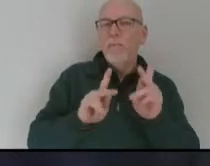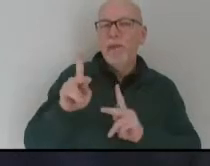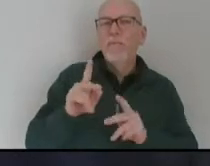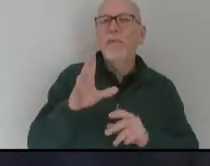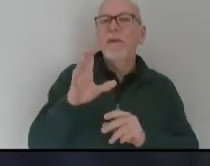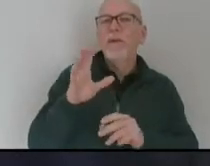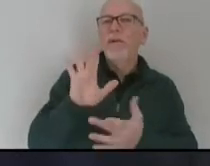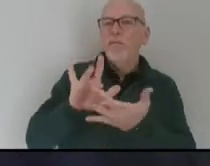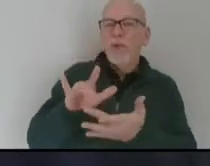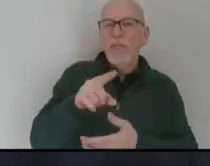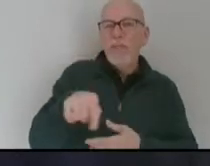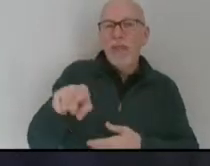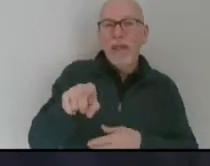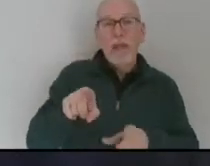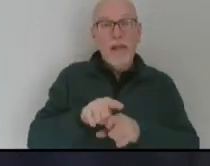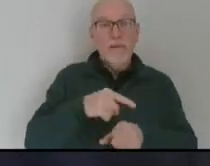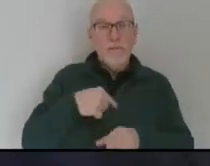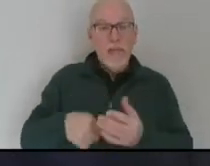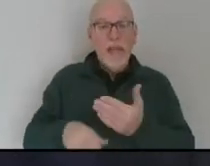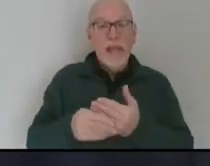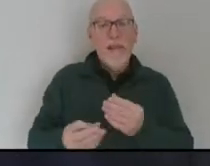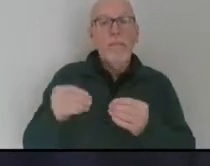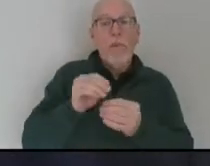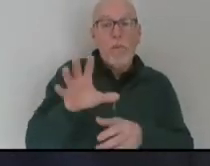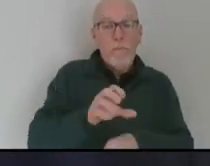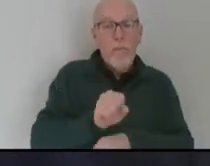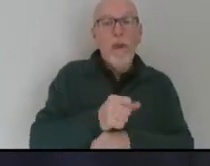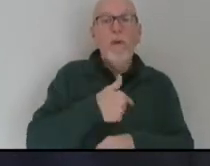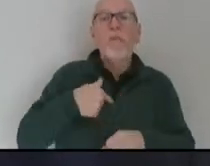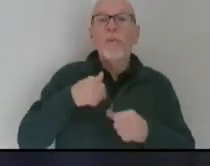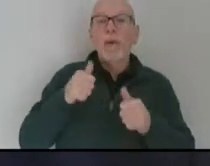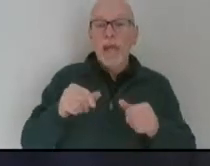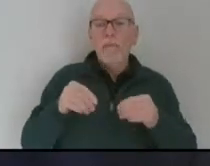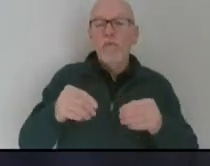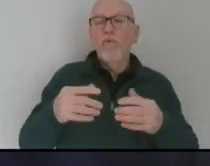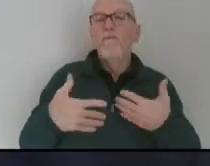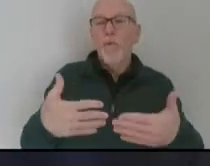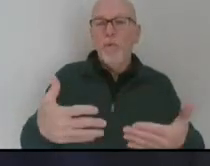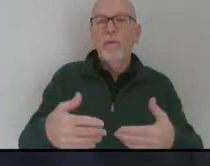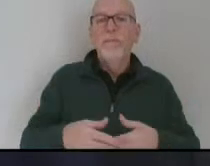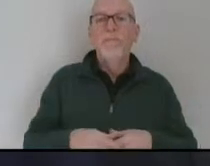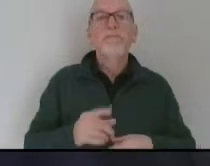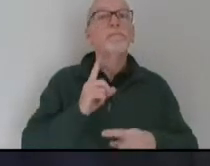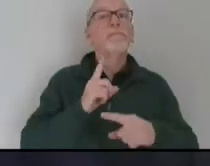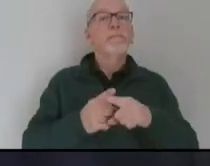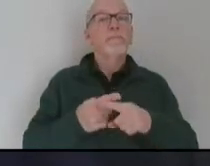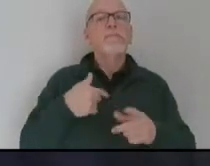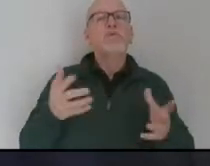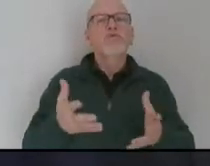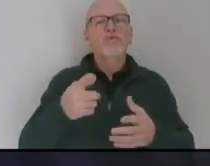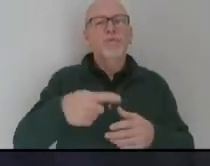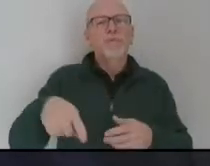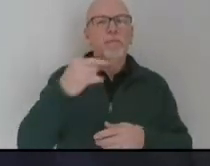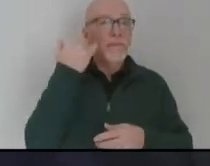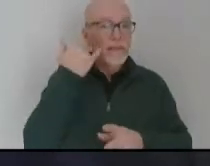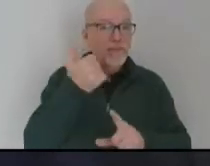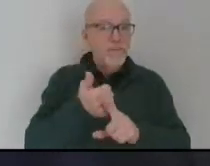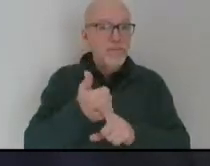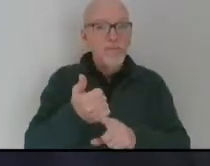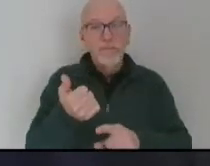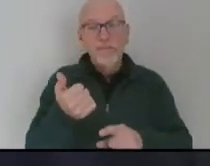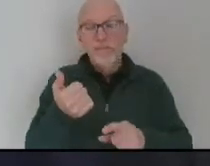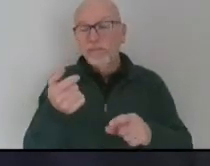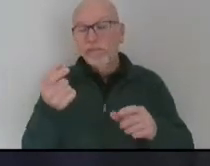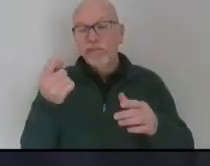out to them, that as we add more appointments that we can move them forward. Additionally, I do encourage people that if you are several weeks out,